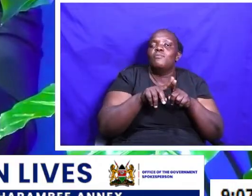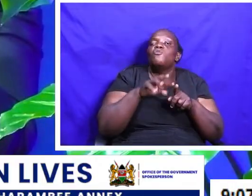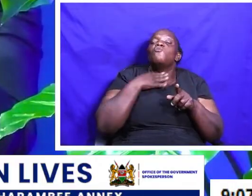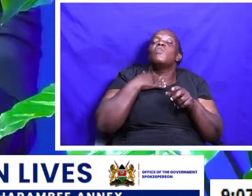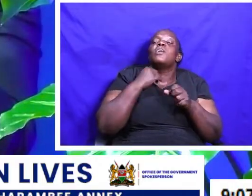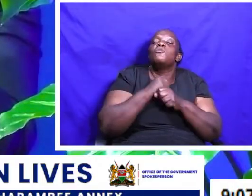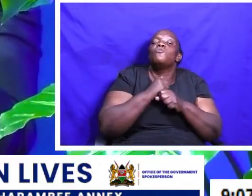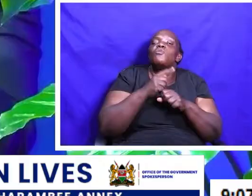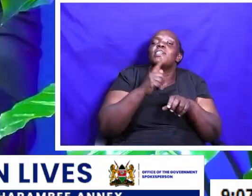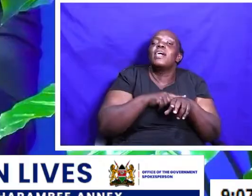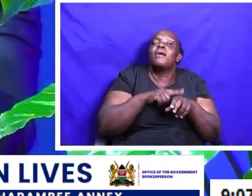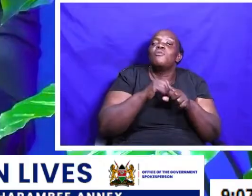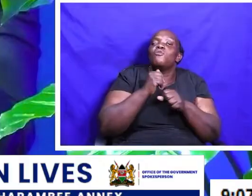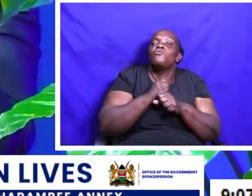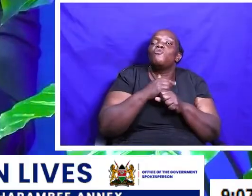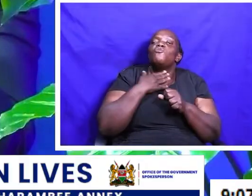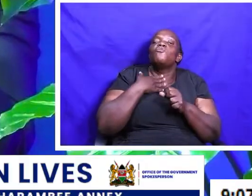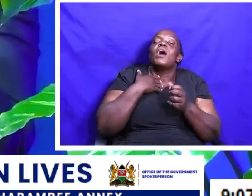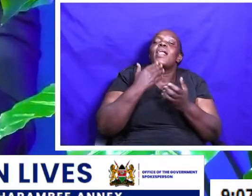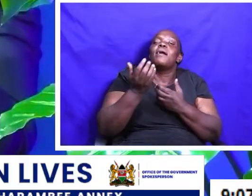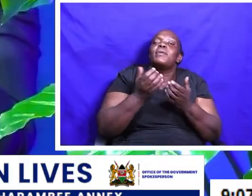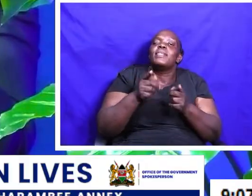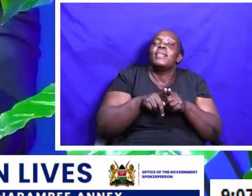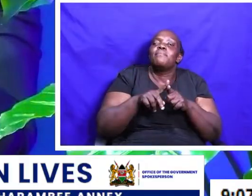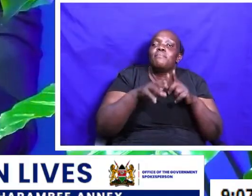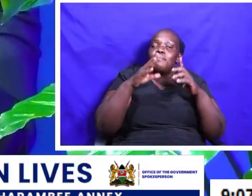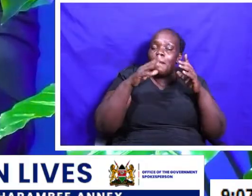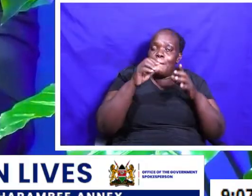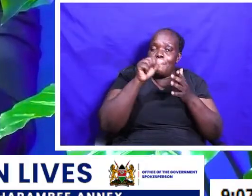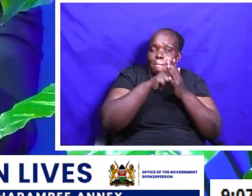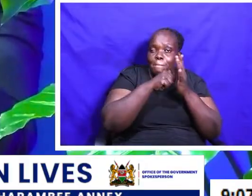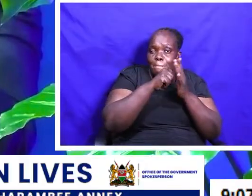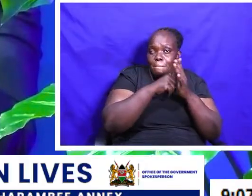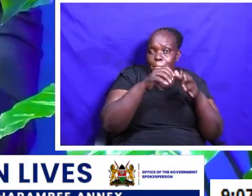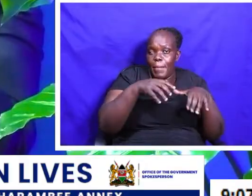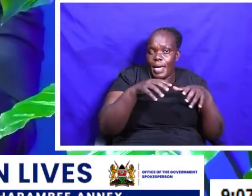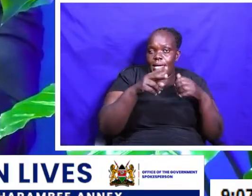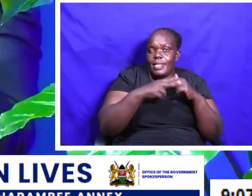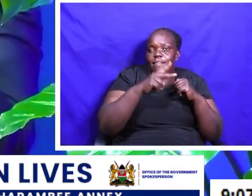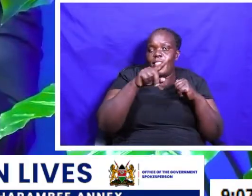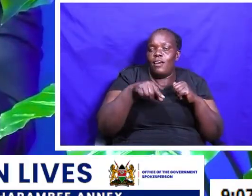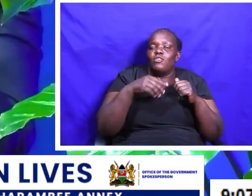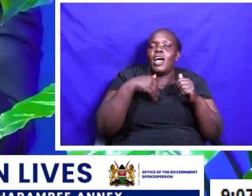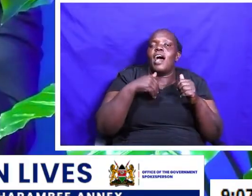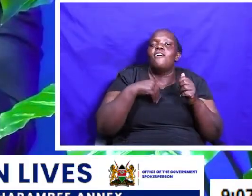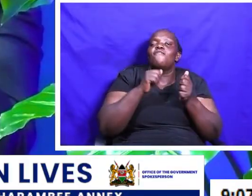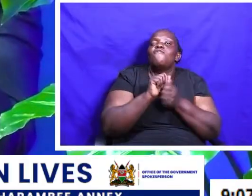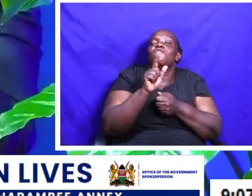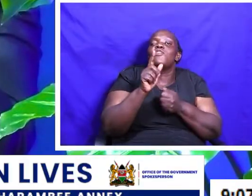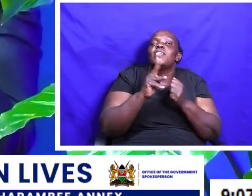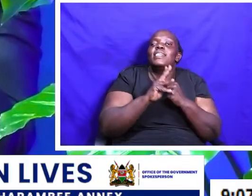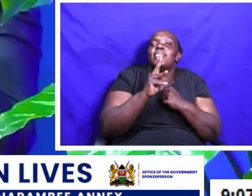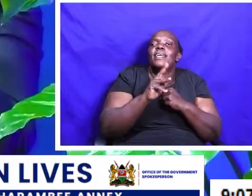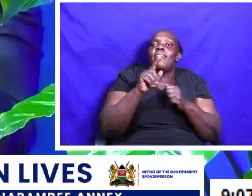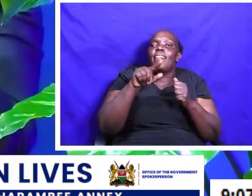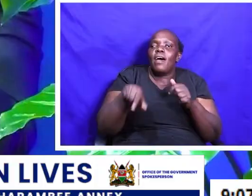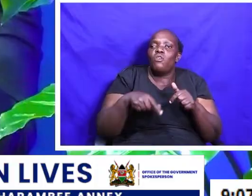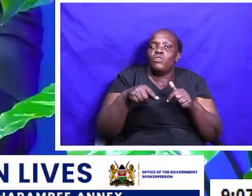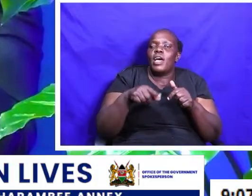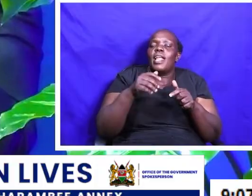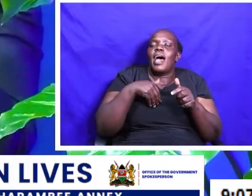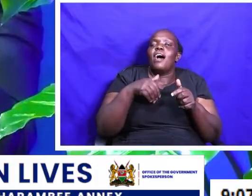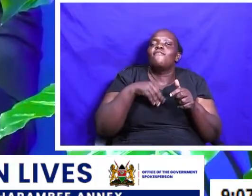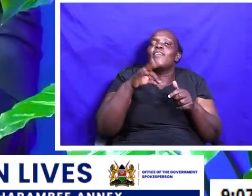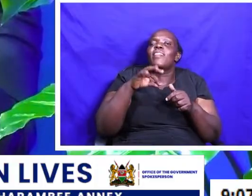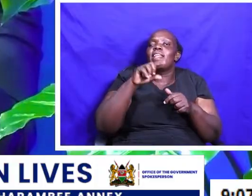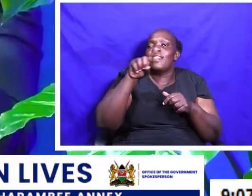you want to do it while you're doing your other business, like say pig farming, kuna ile ya 7,000, kuna ile ya 14,000, na kuna